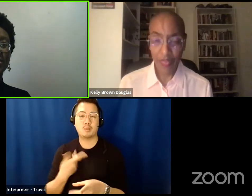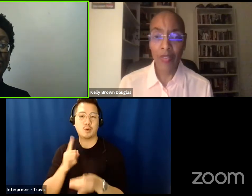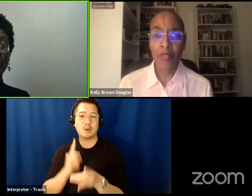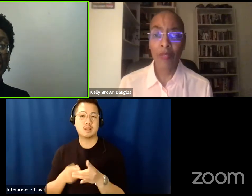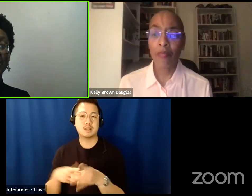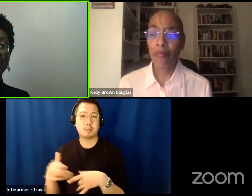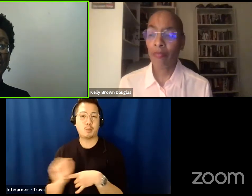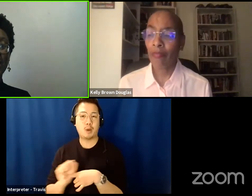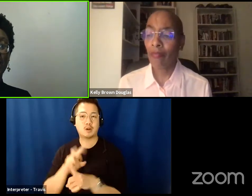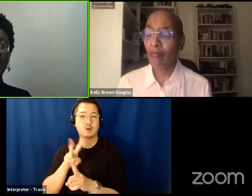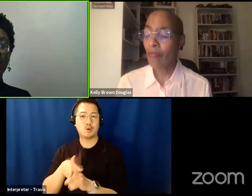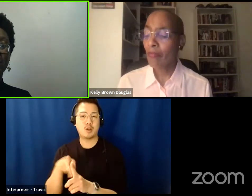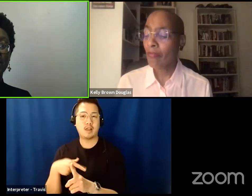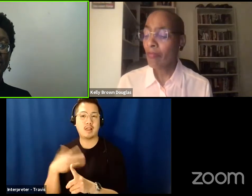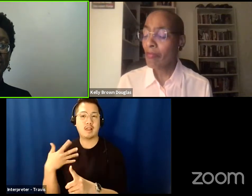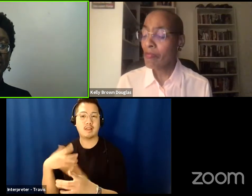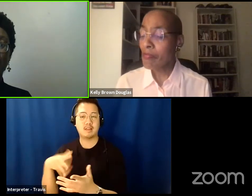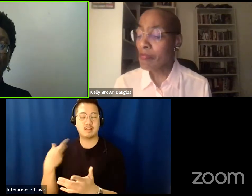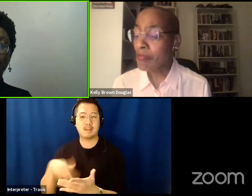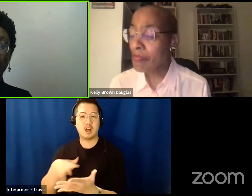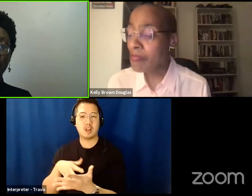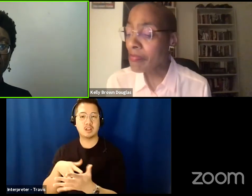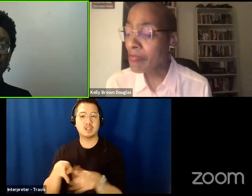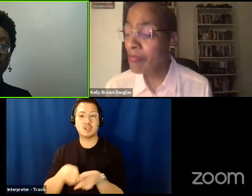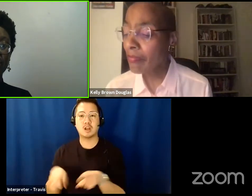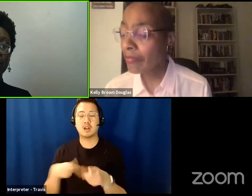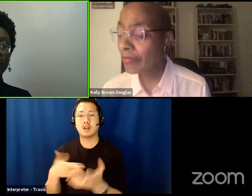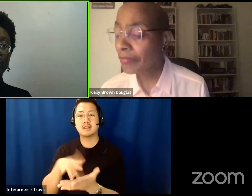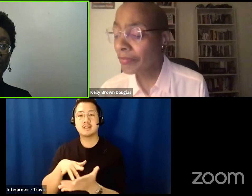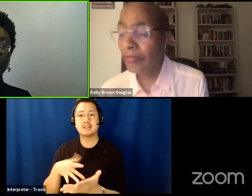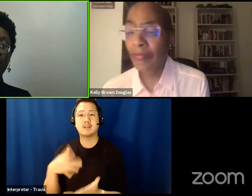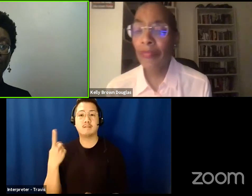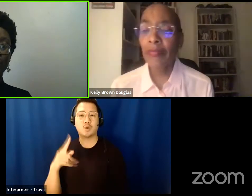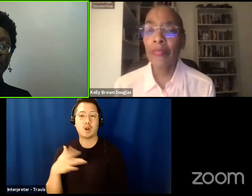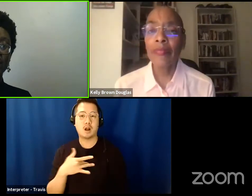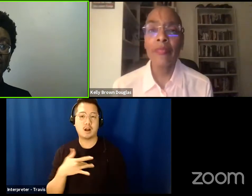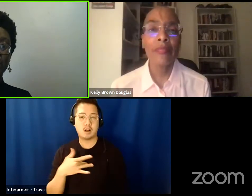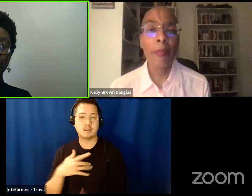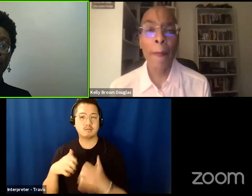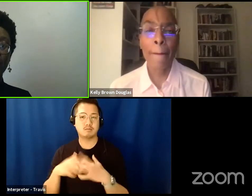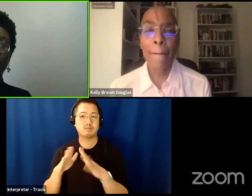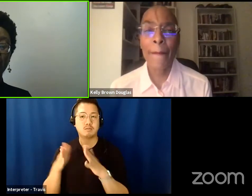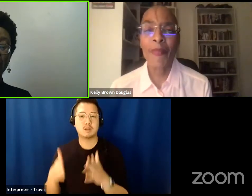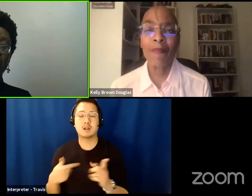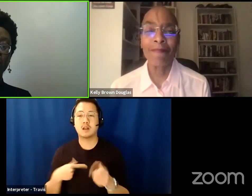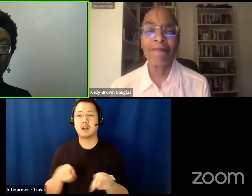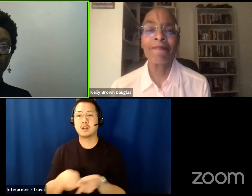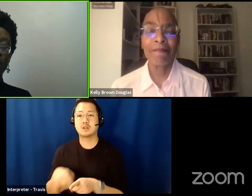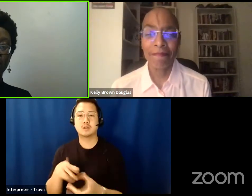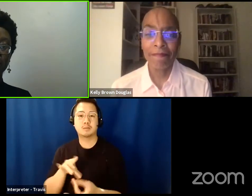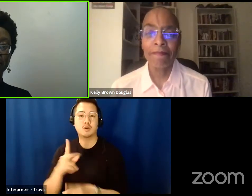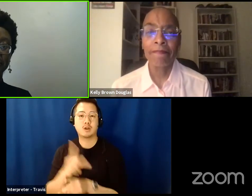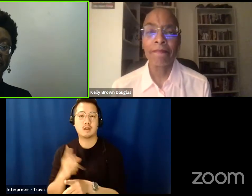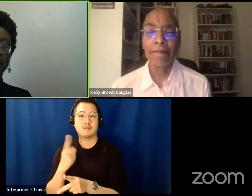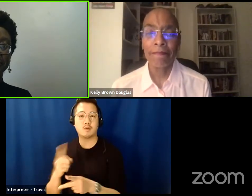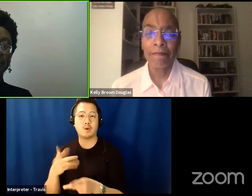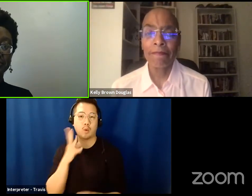She is the co-founder of Center of the Heart and founder of Audrey Spiritual Care for Women with